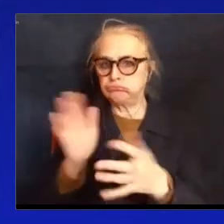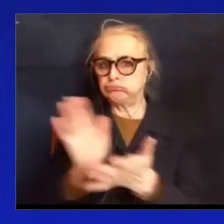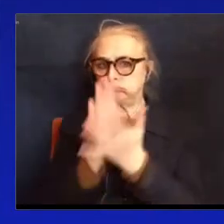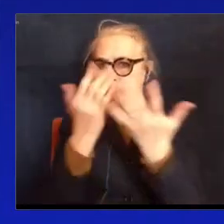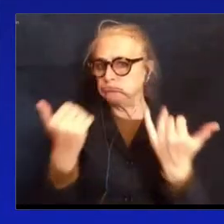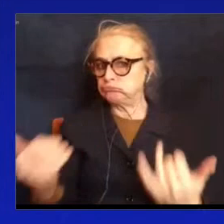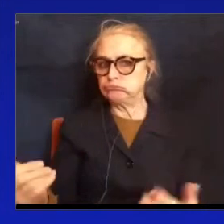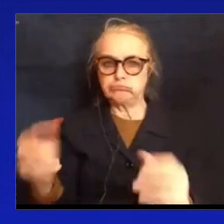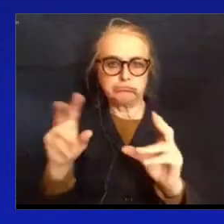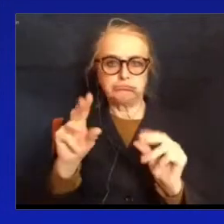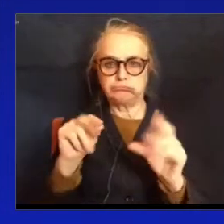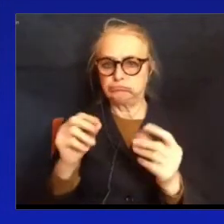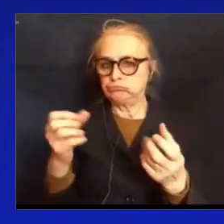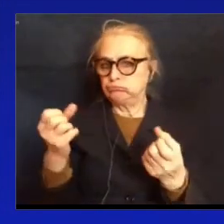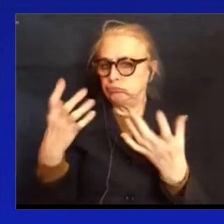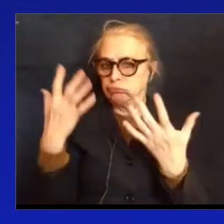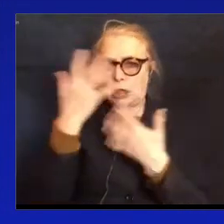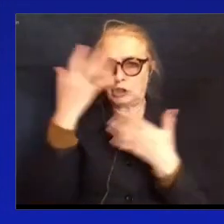Perfect. Thank you very much.